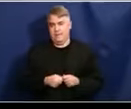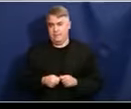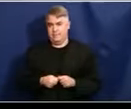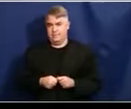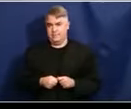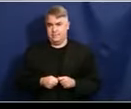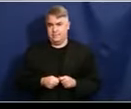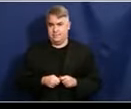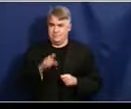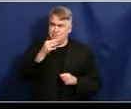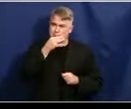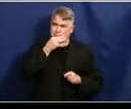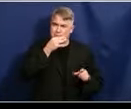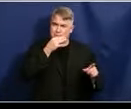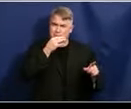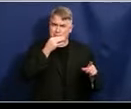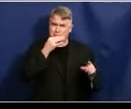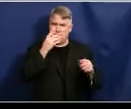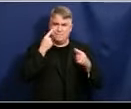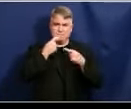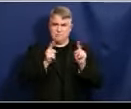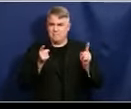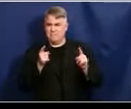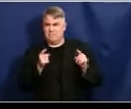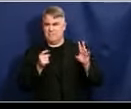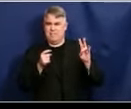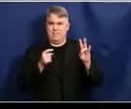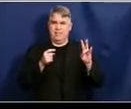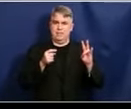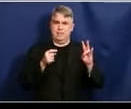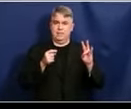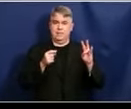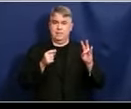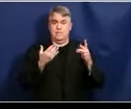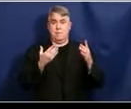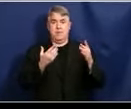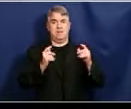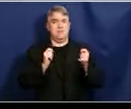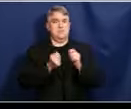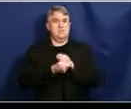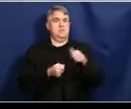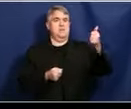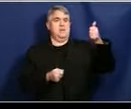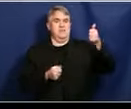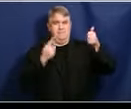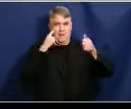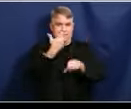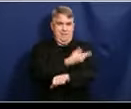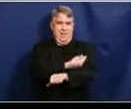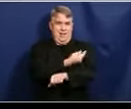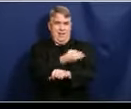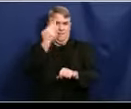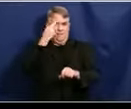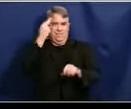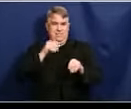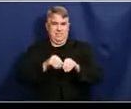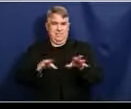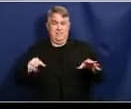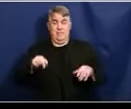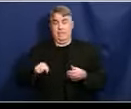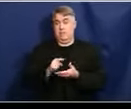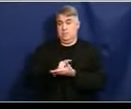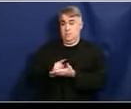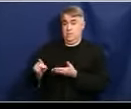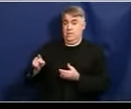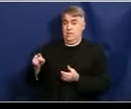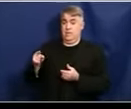below. And so we would need 2 weeks under 10. This would be 1 week. We think next Tuesday would be our second week. And so again, we have a high